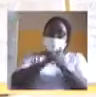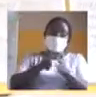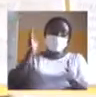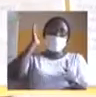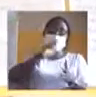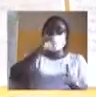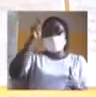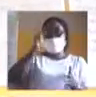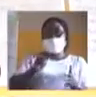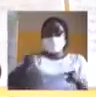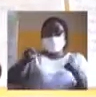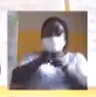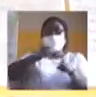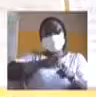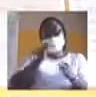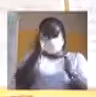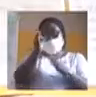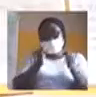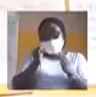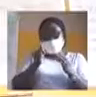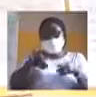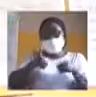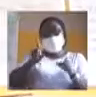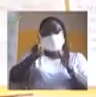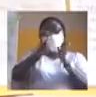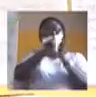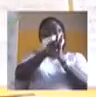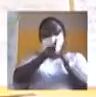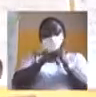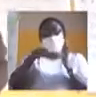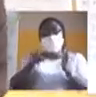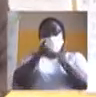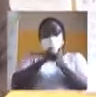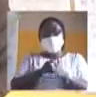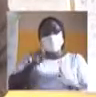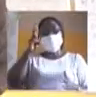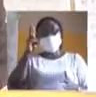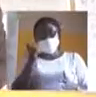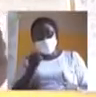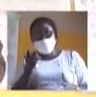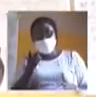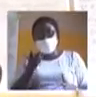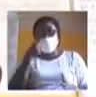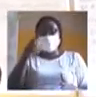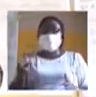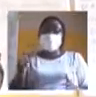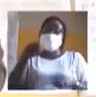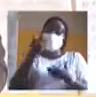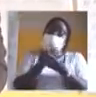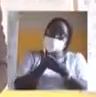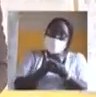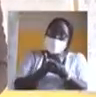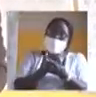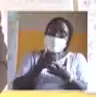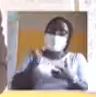demand. 2, the income of the consumers. Naturally, when